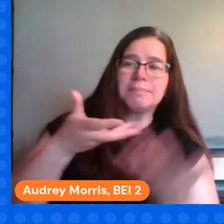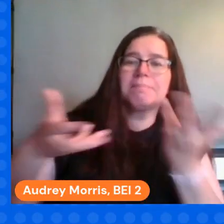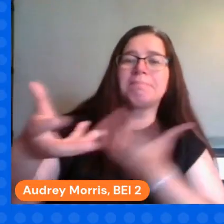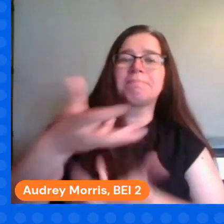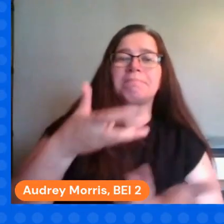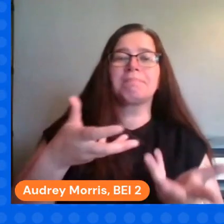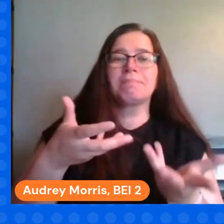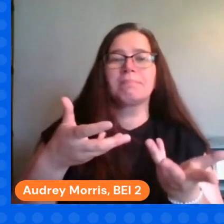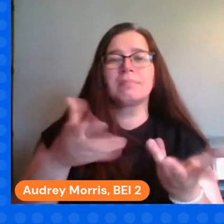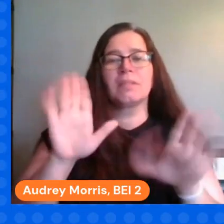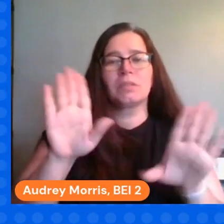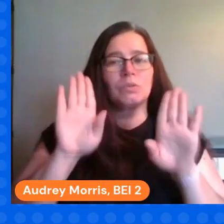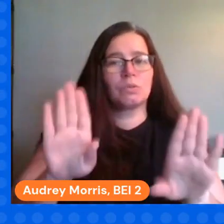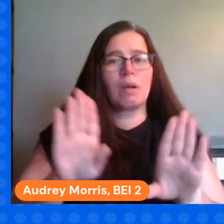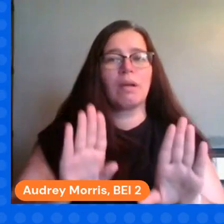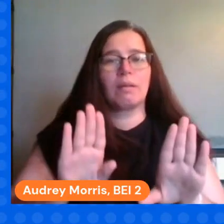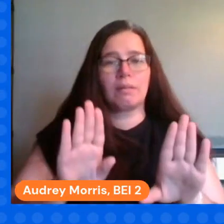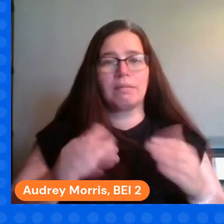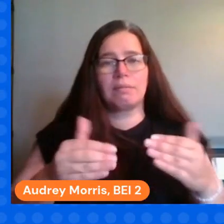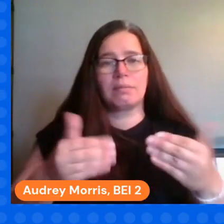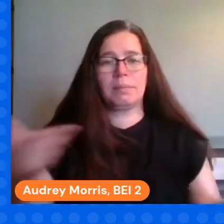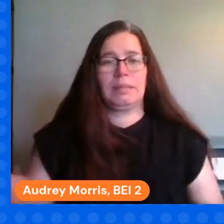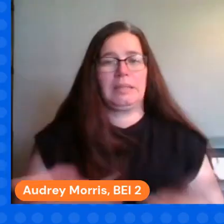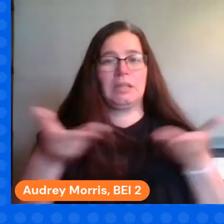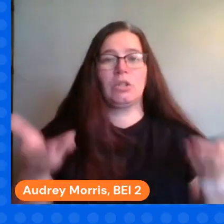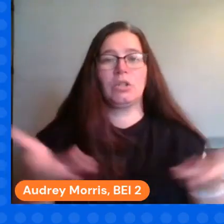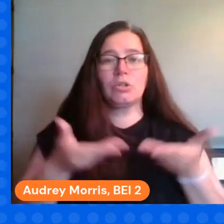to just be here and to learn